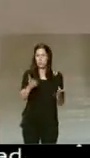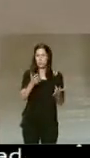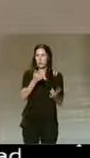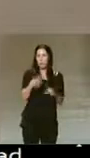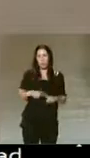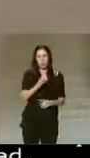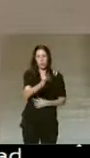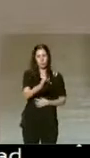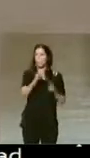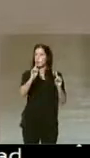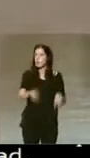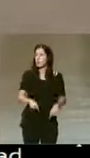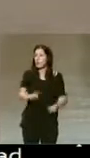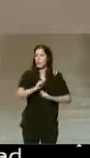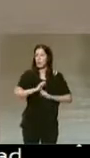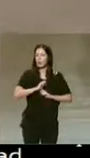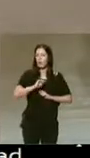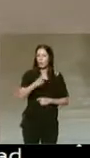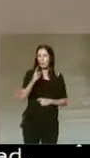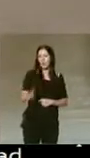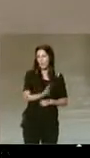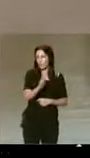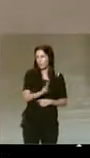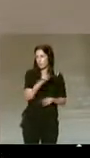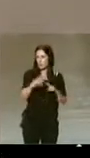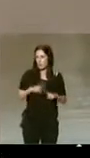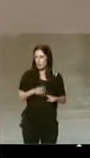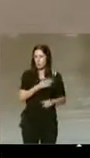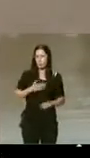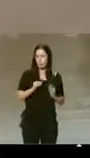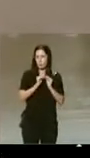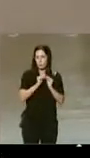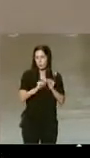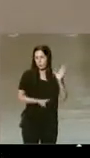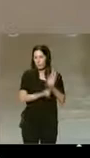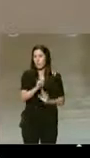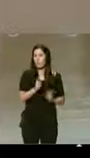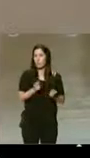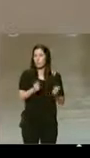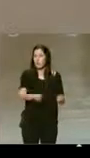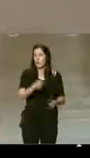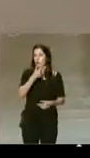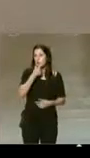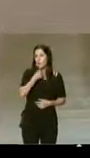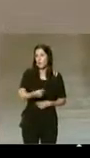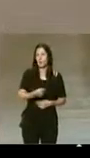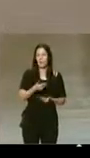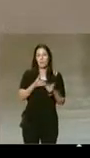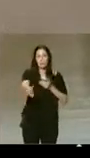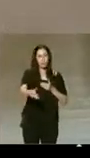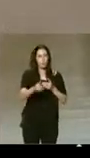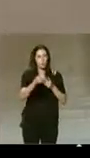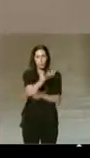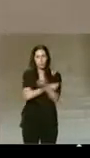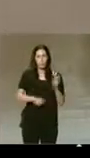community, giving you like a first touch and feel of what you want to develop, and making